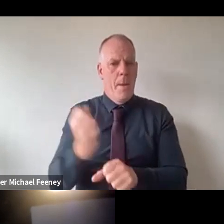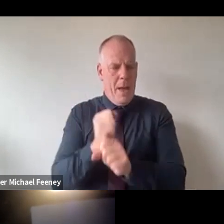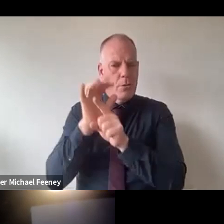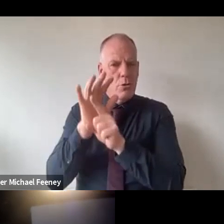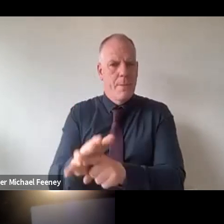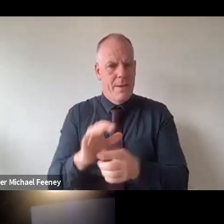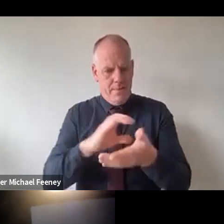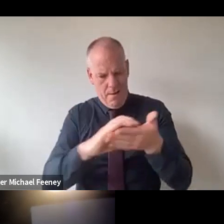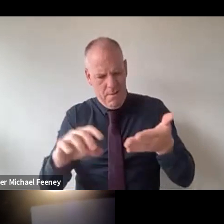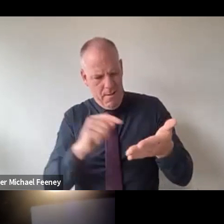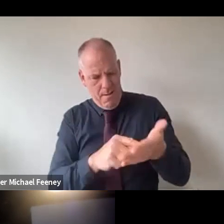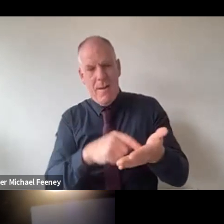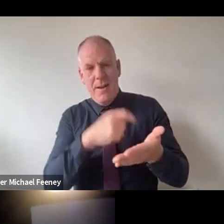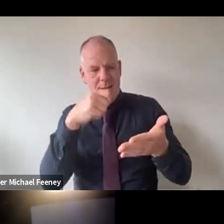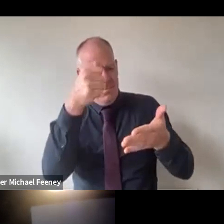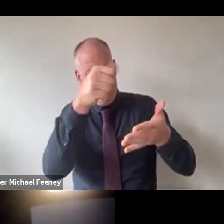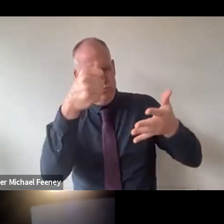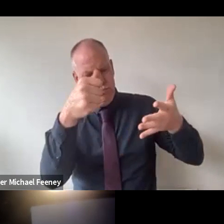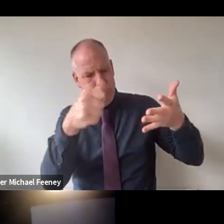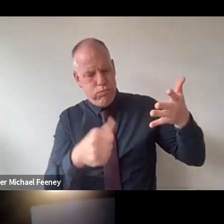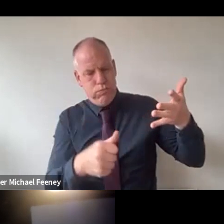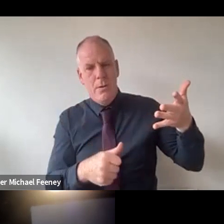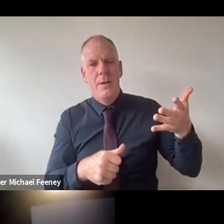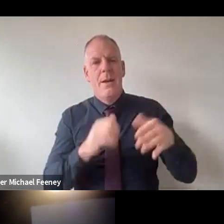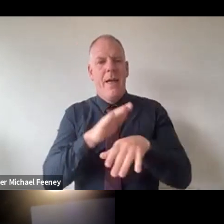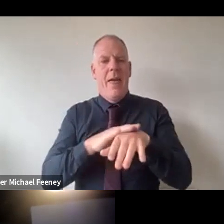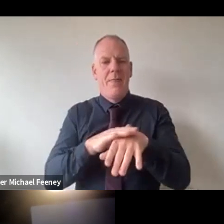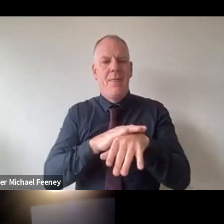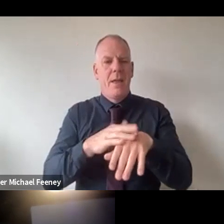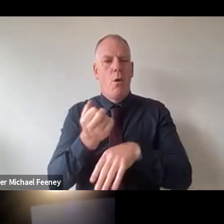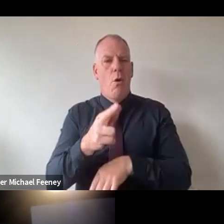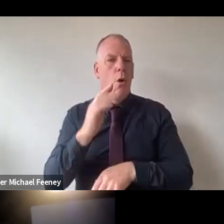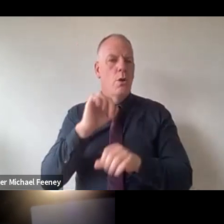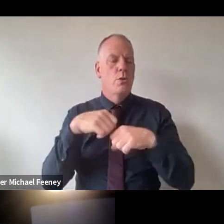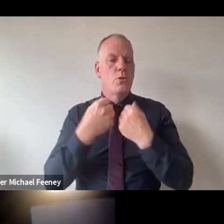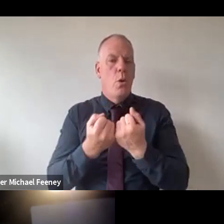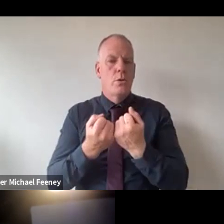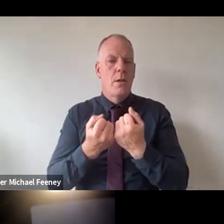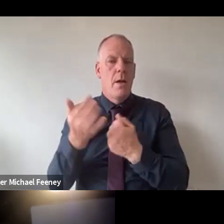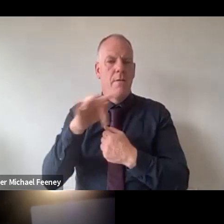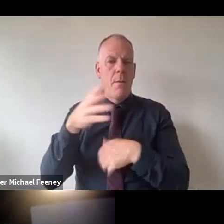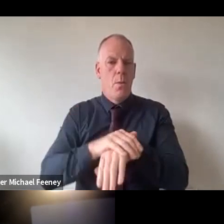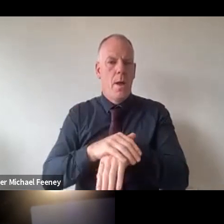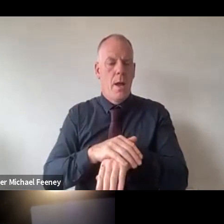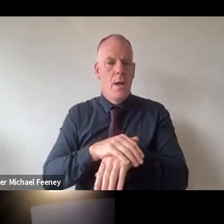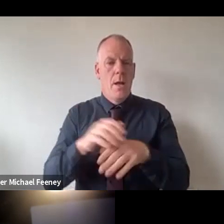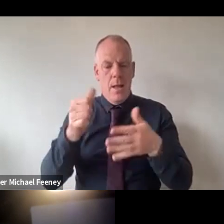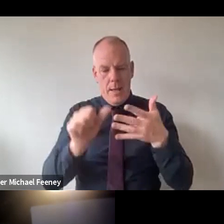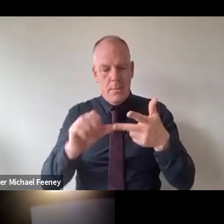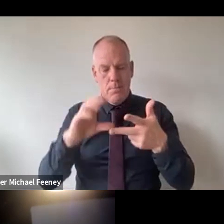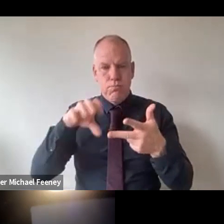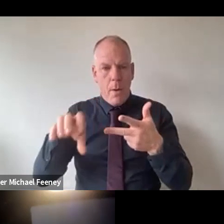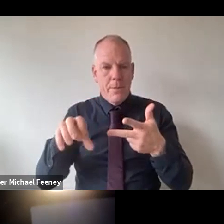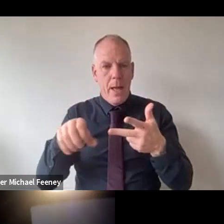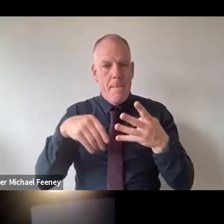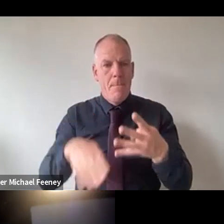this article lists, among others, ethnic or social origin. It also lists property, and it also lists birth